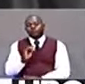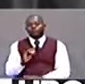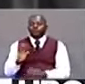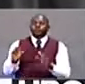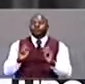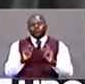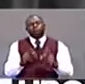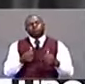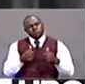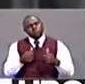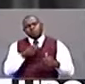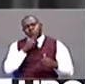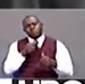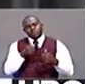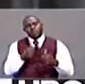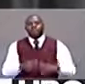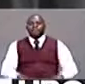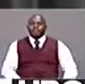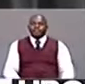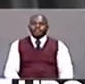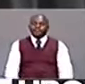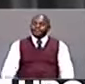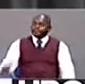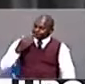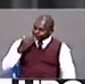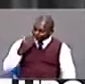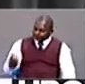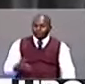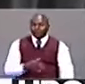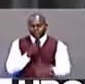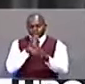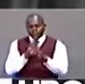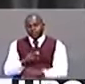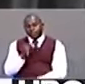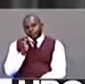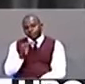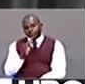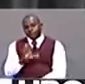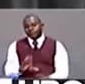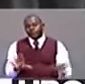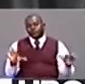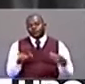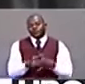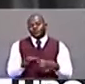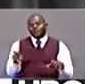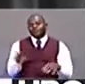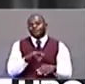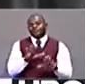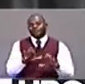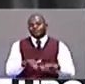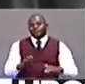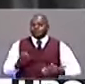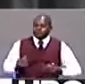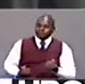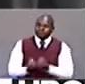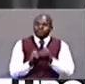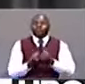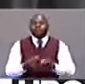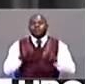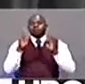man. Let's give him time. Thank you, Right Honorable Speaker. I join colleagues in supporting the